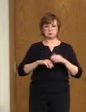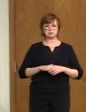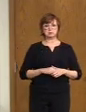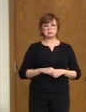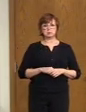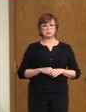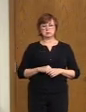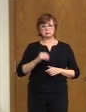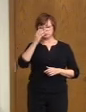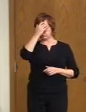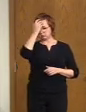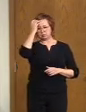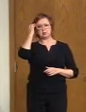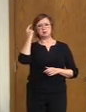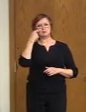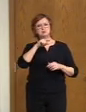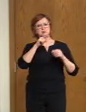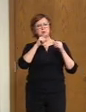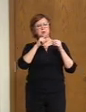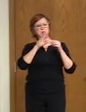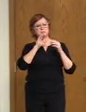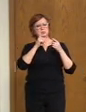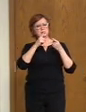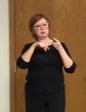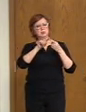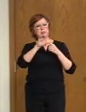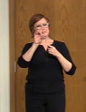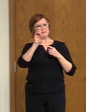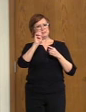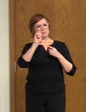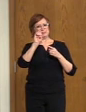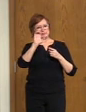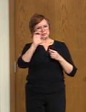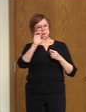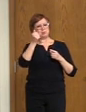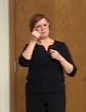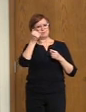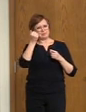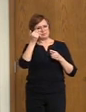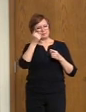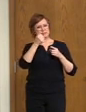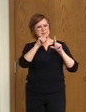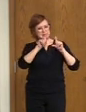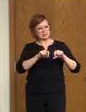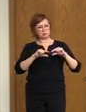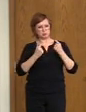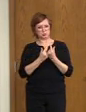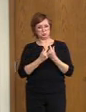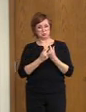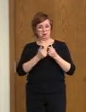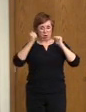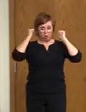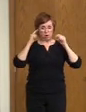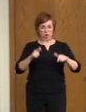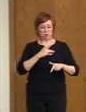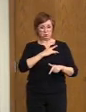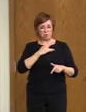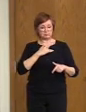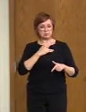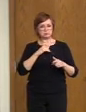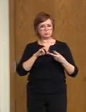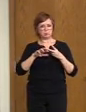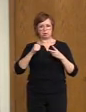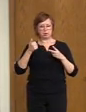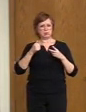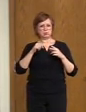more about the pilot project for next week. Is this something that all of the provinces are participating in? Is this something unique to Saskatchewan?